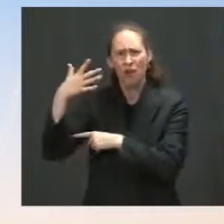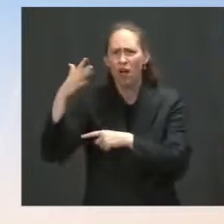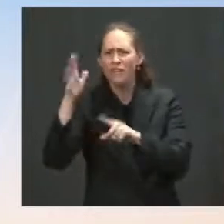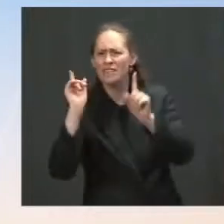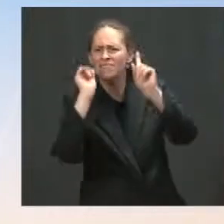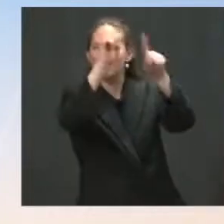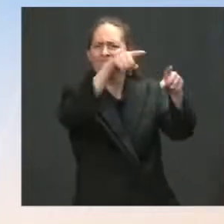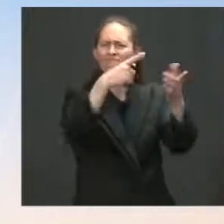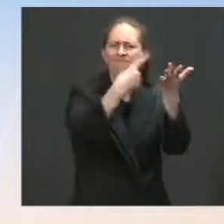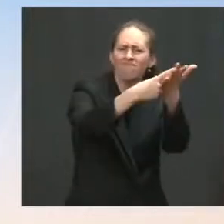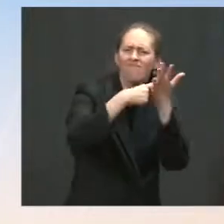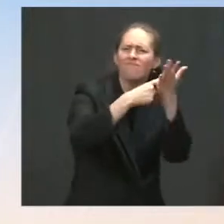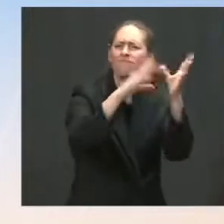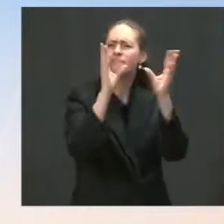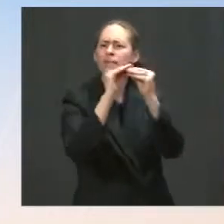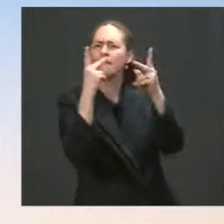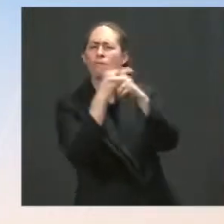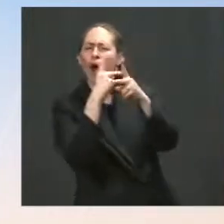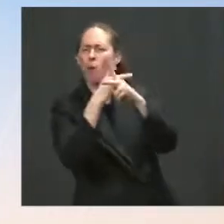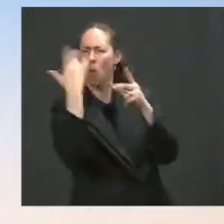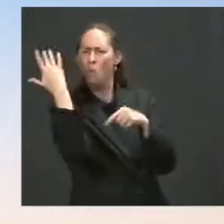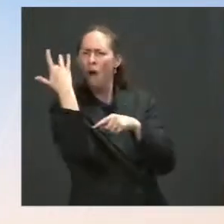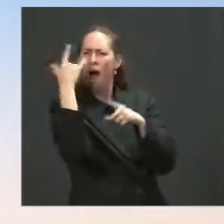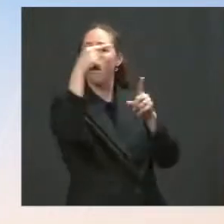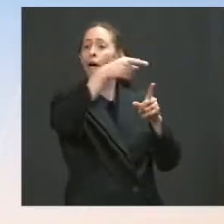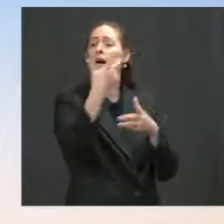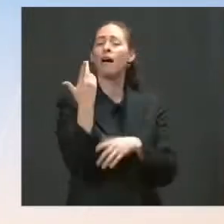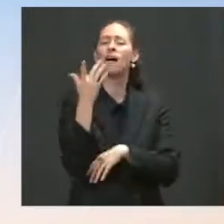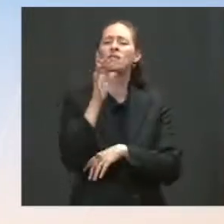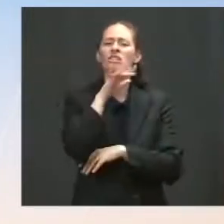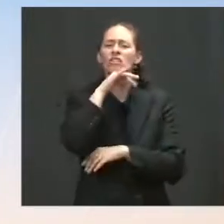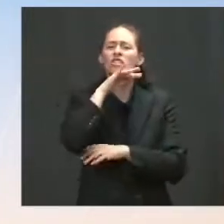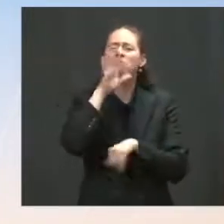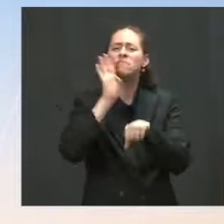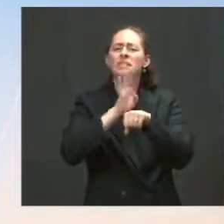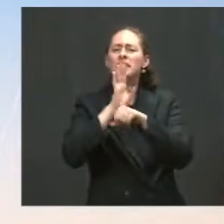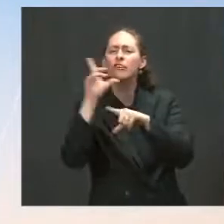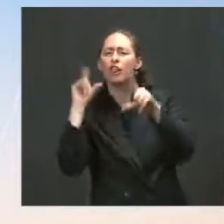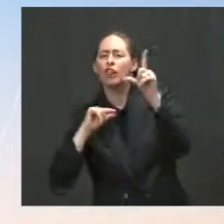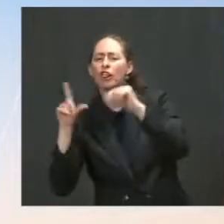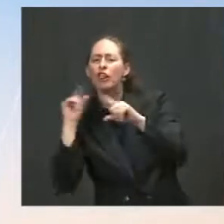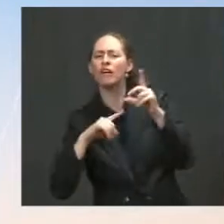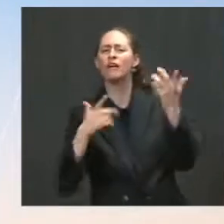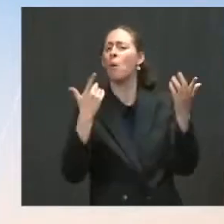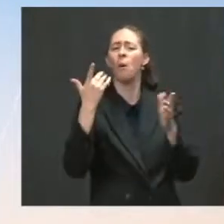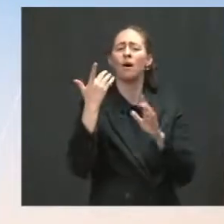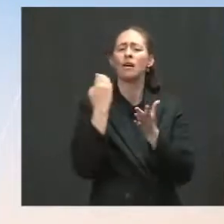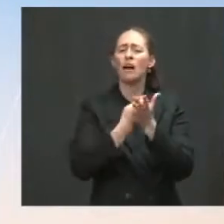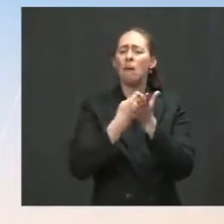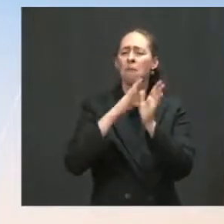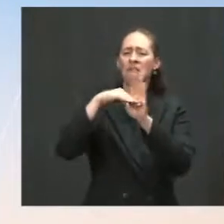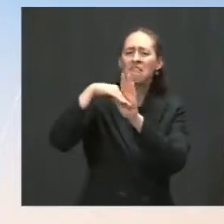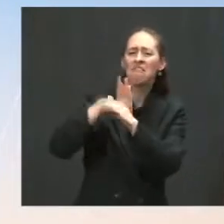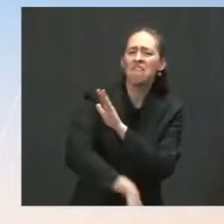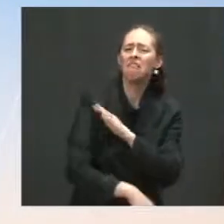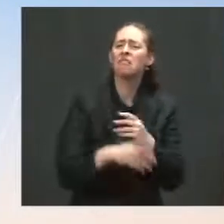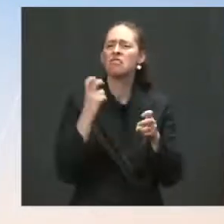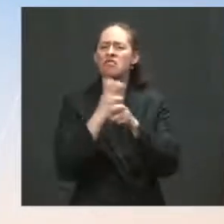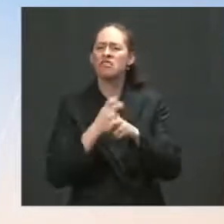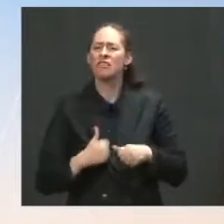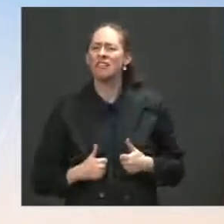countries, corruption, economic downturn, people are fleeing a range of challenges, persecution. Those are issues